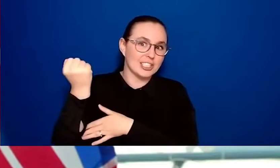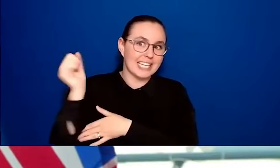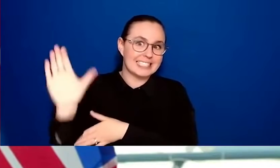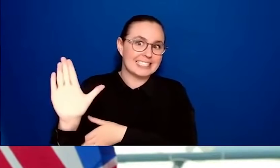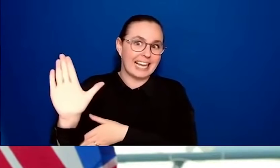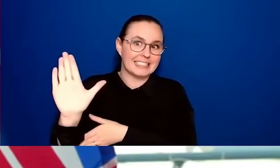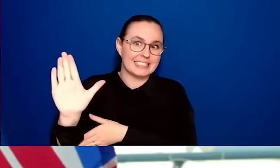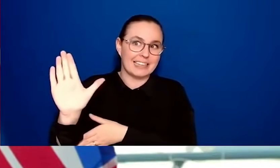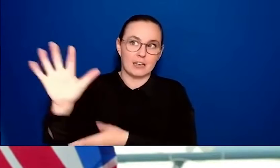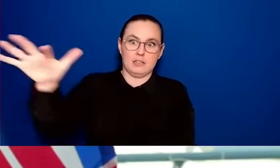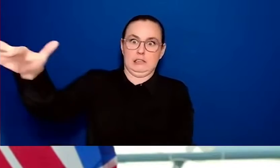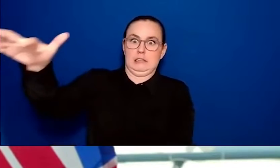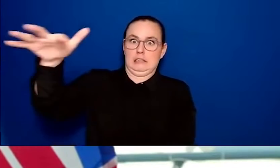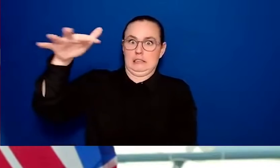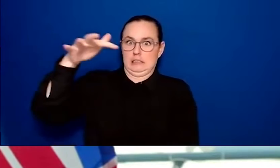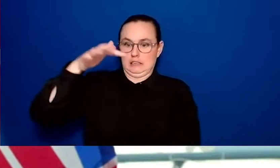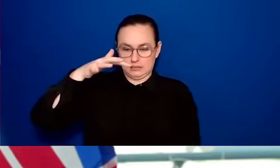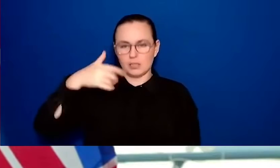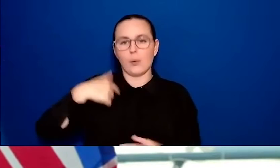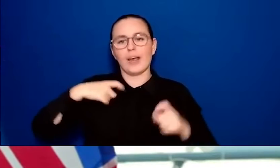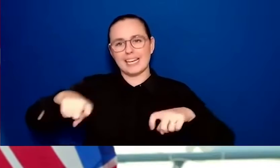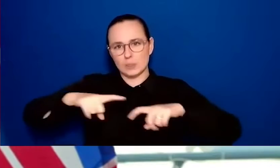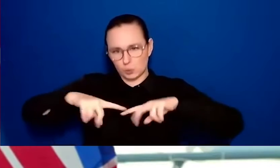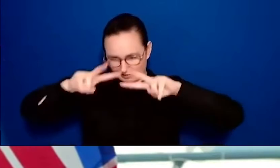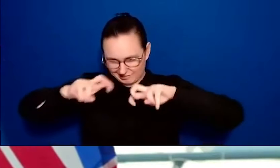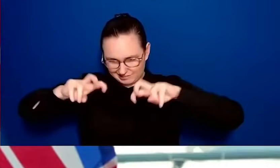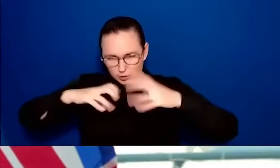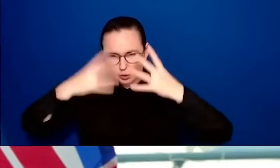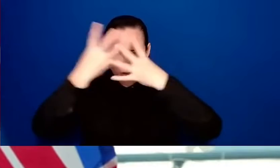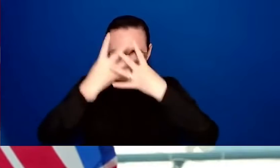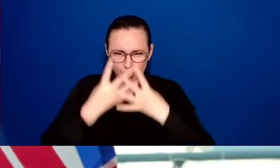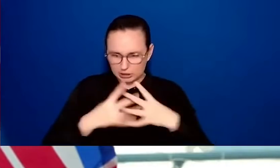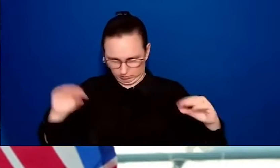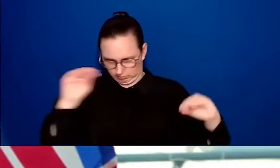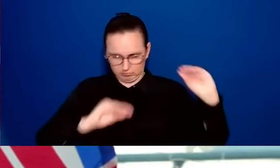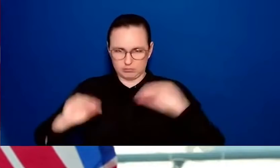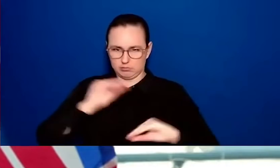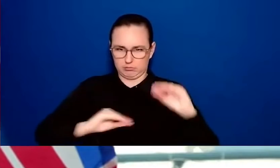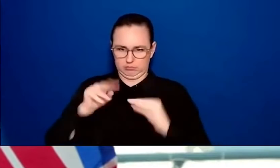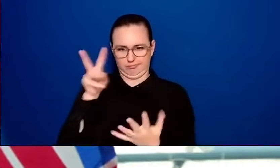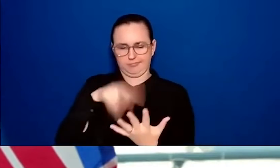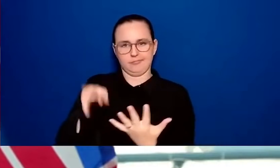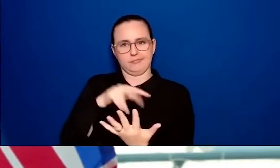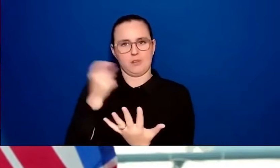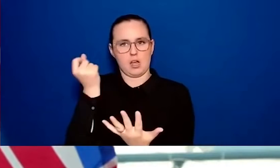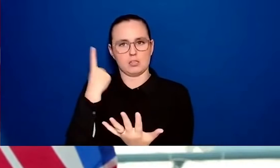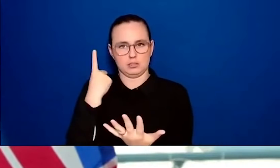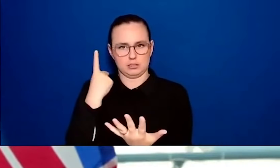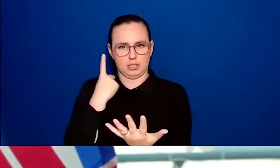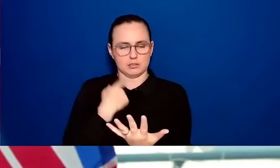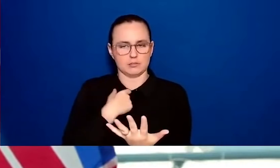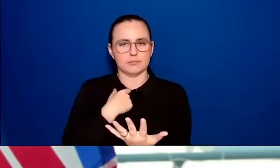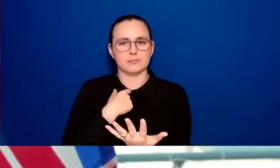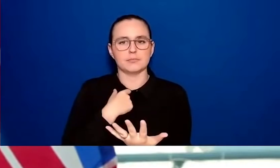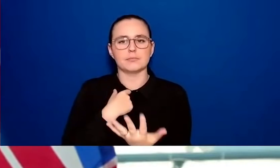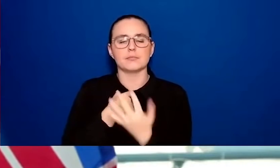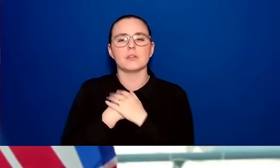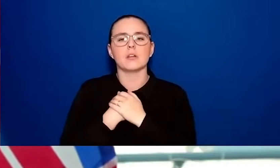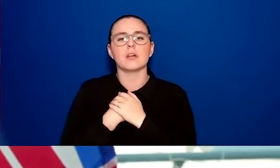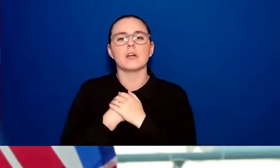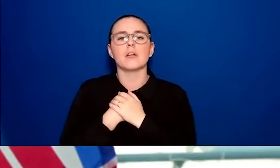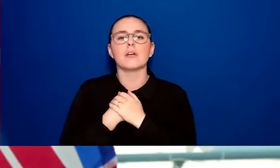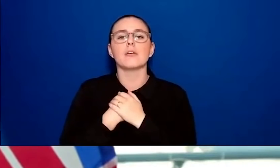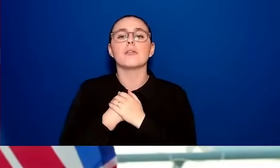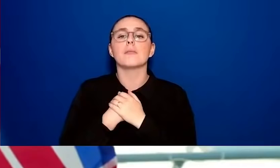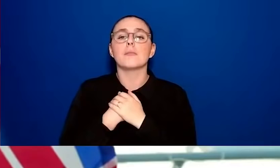on a facility-by-facility basis. Every individual who works in long-term care is being accounted for